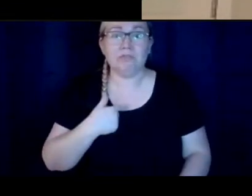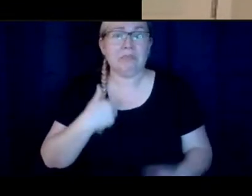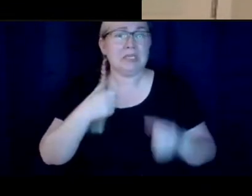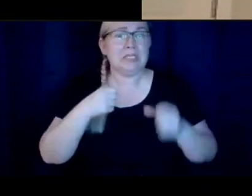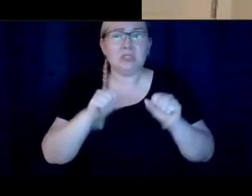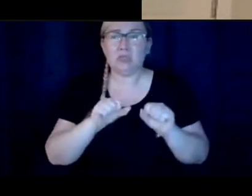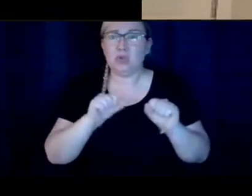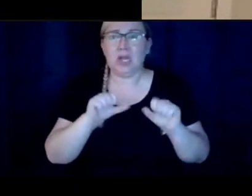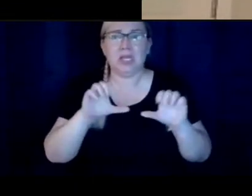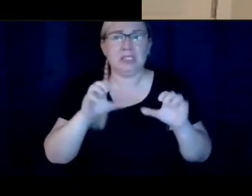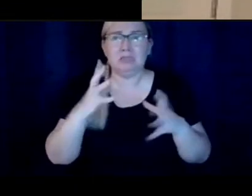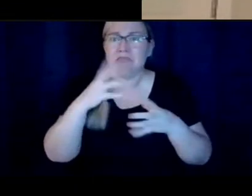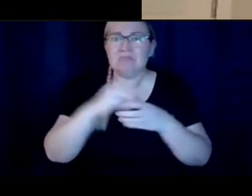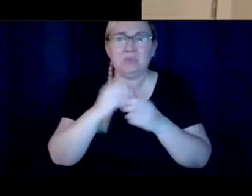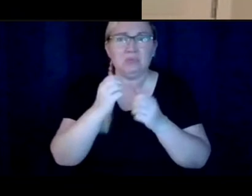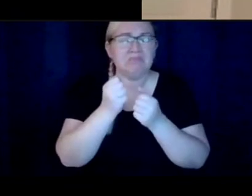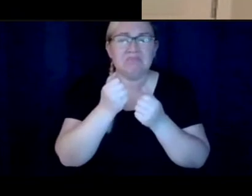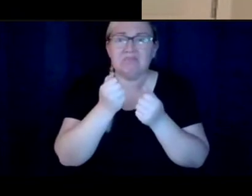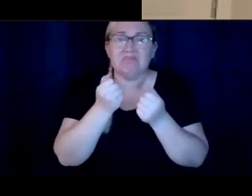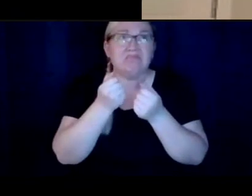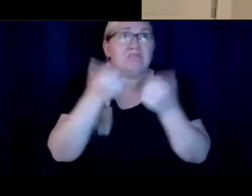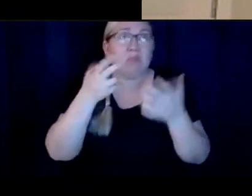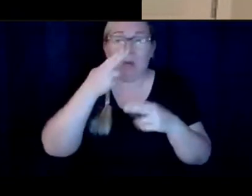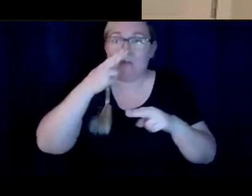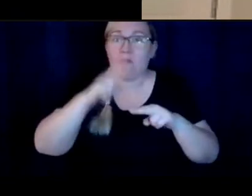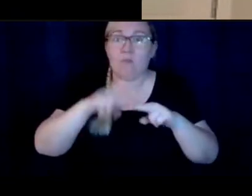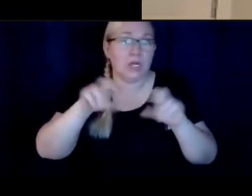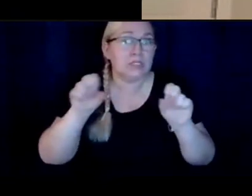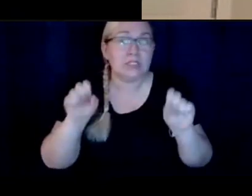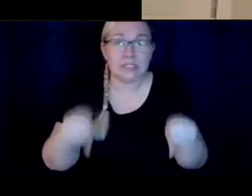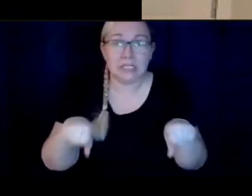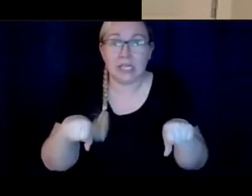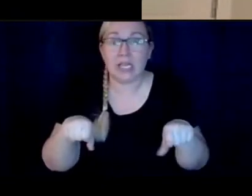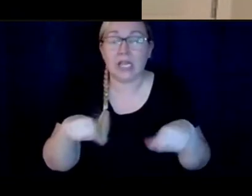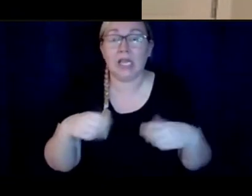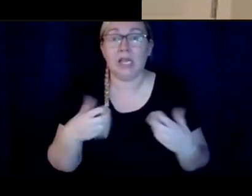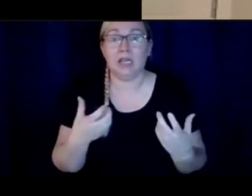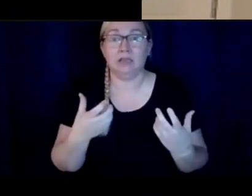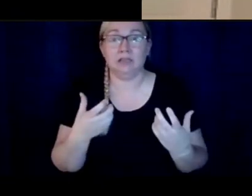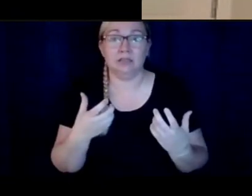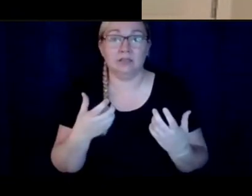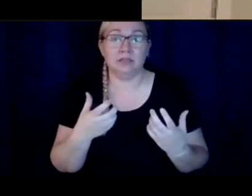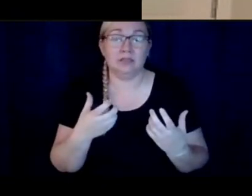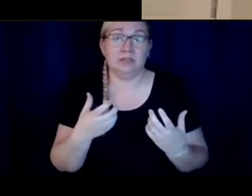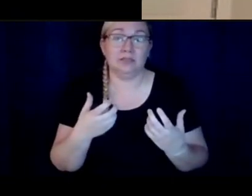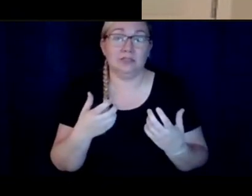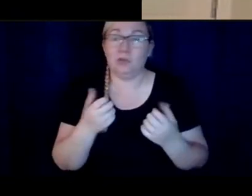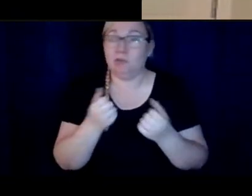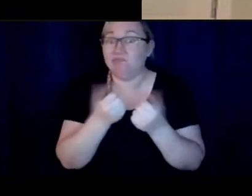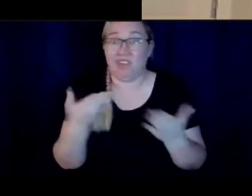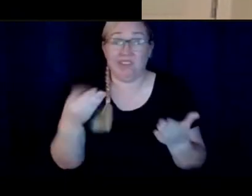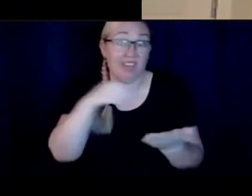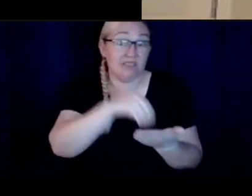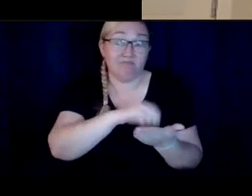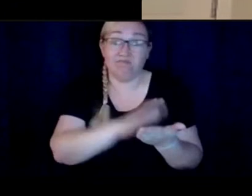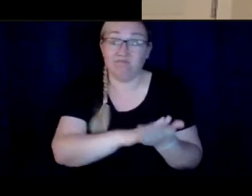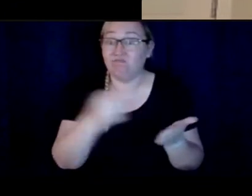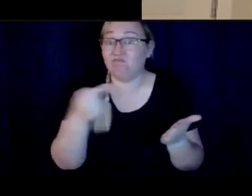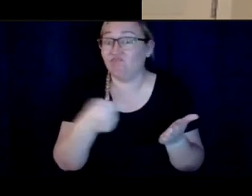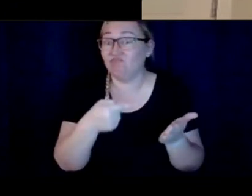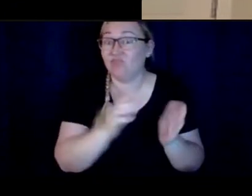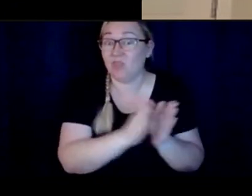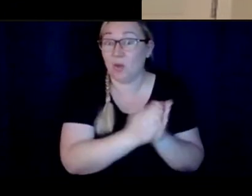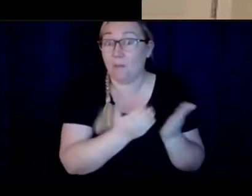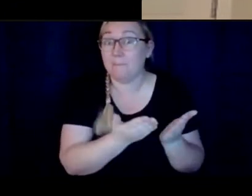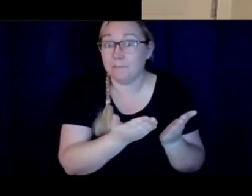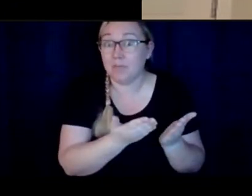So, for people with five kids, there's a lot of cats in there. So, you know,